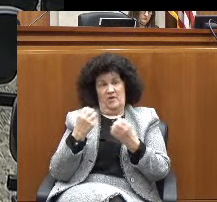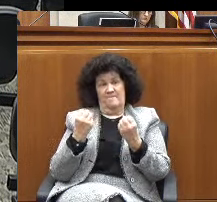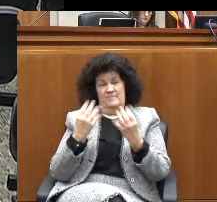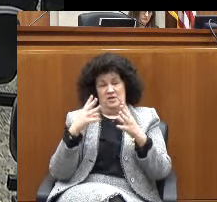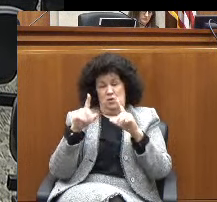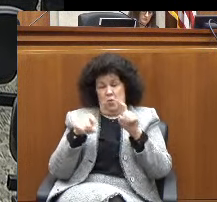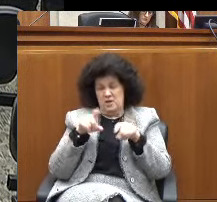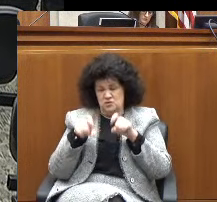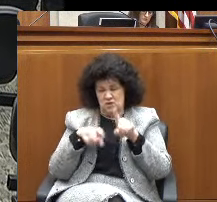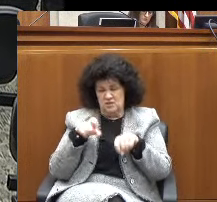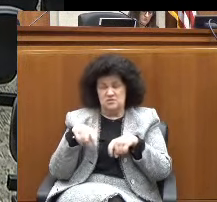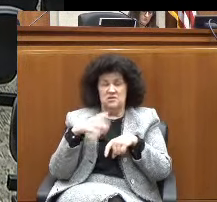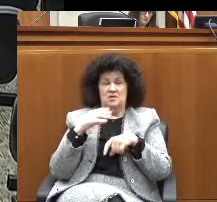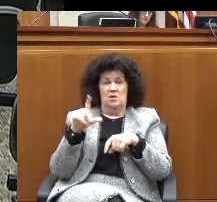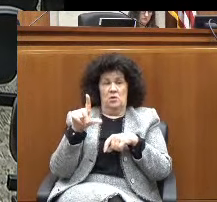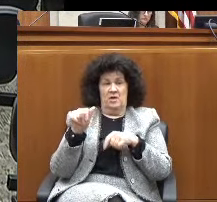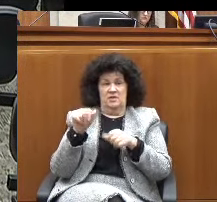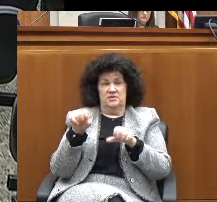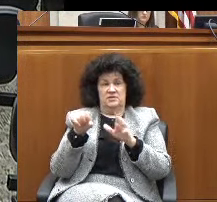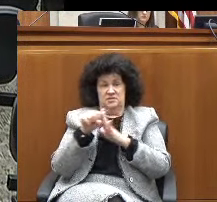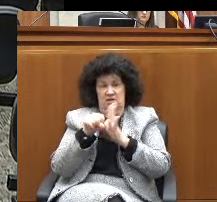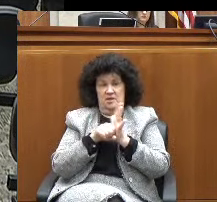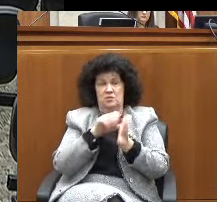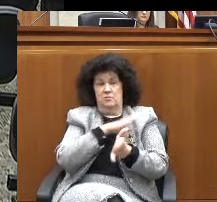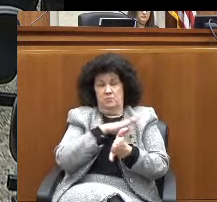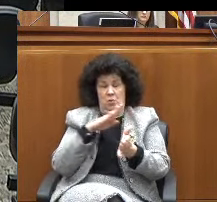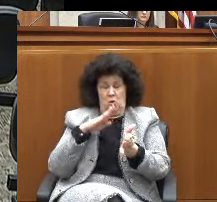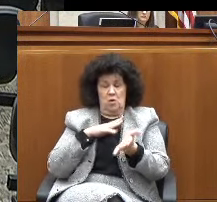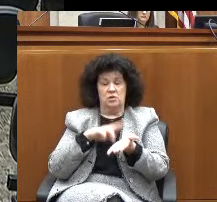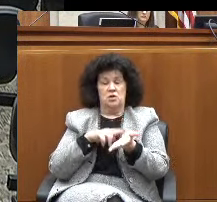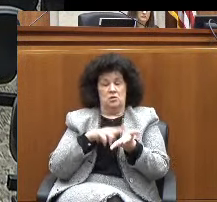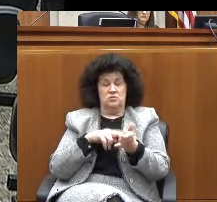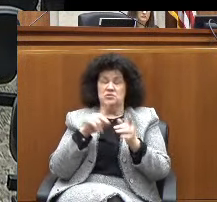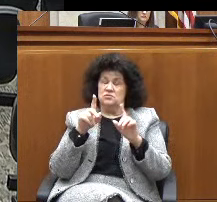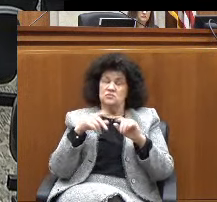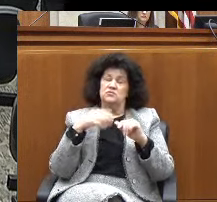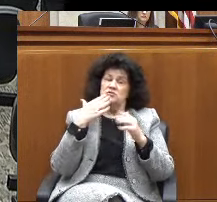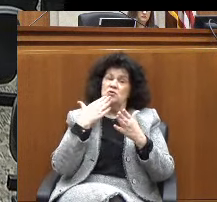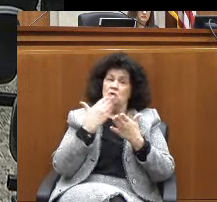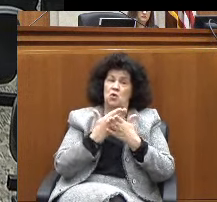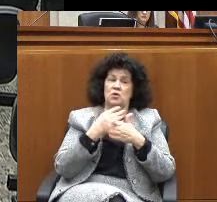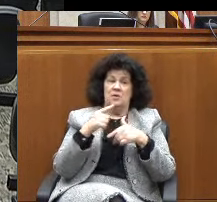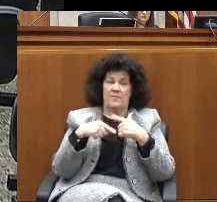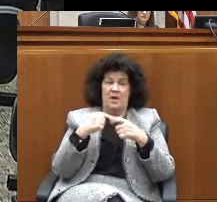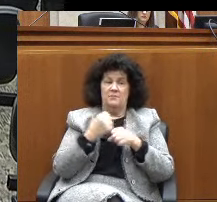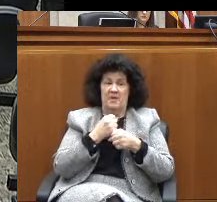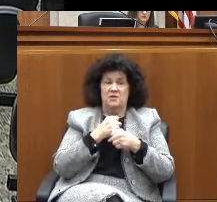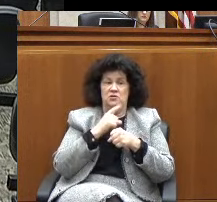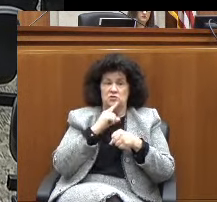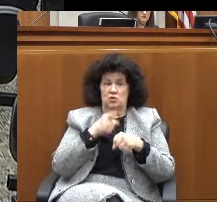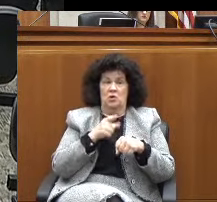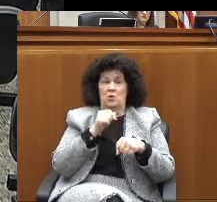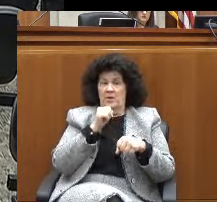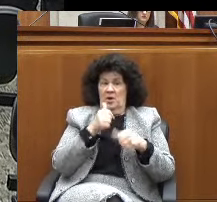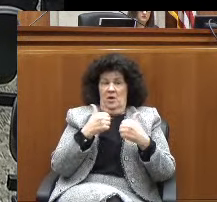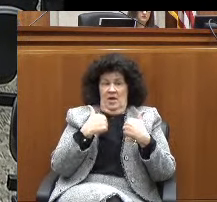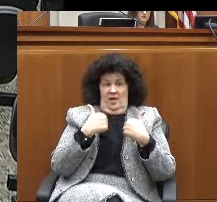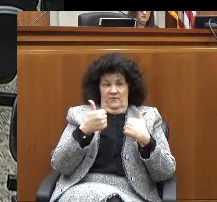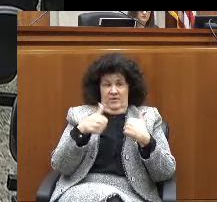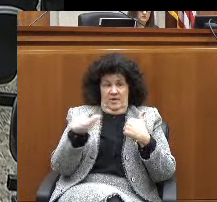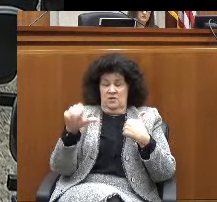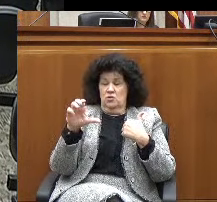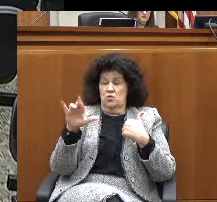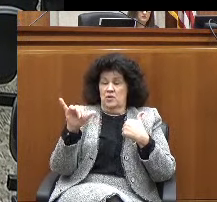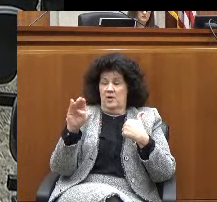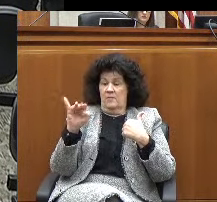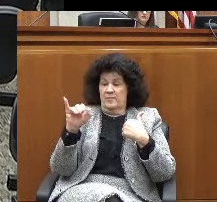of questions that they ask, and the Louisiana State Board of Nursing specifically is very good about going back and making sure that we don't have any